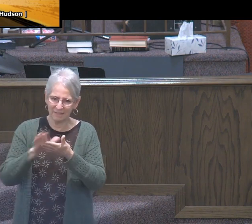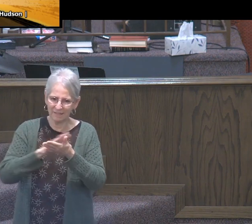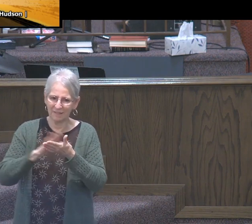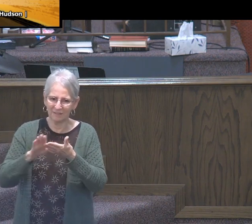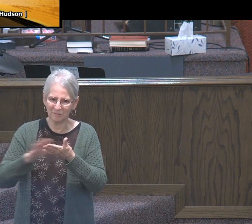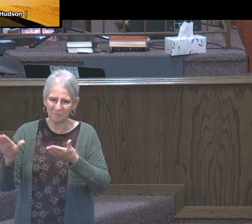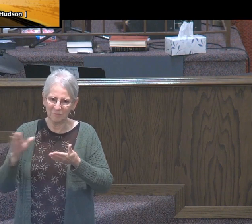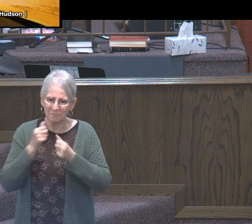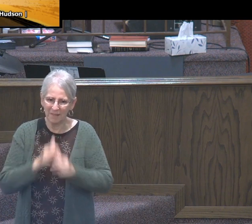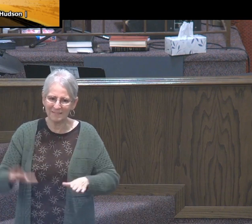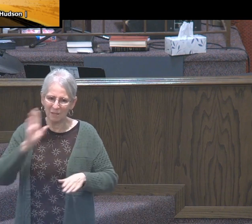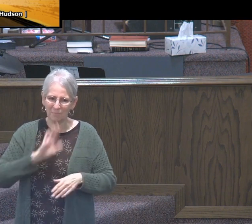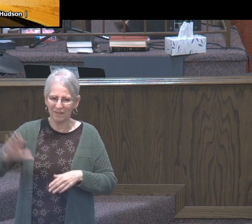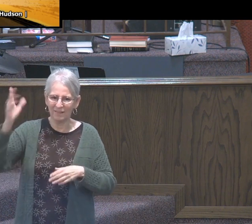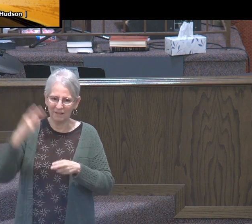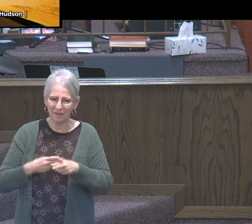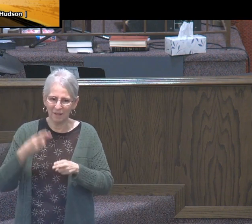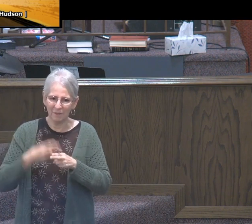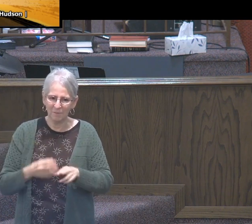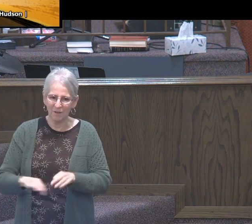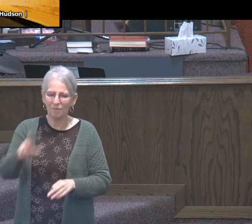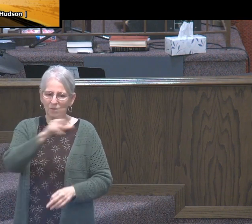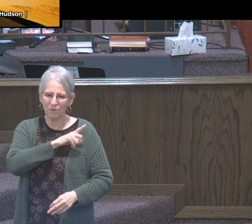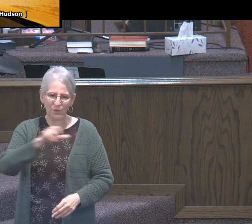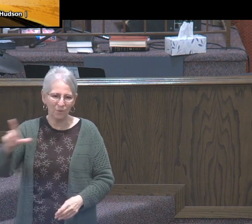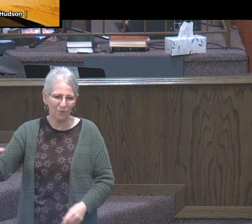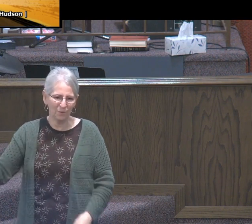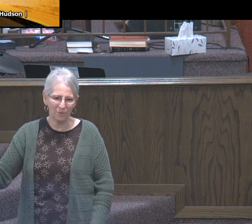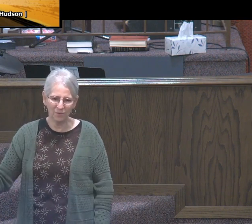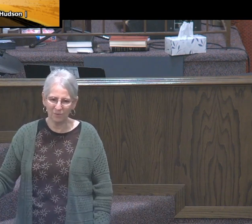foulest clean. Blessed be the name of the